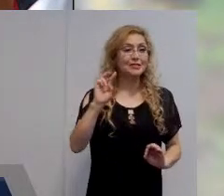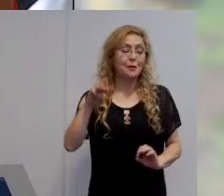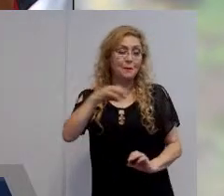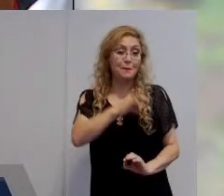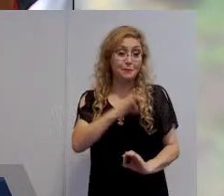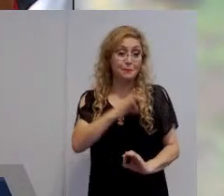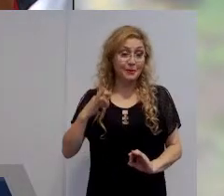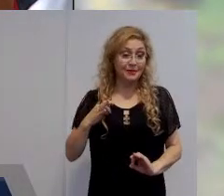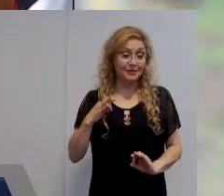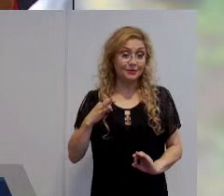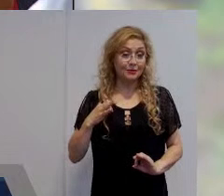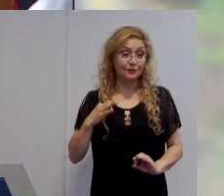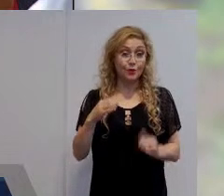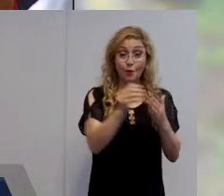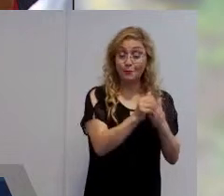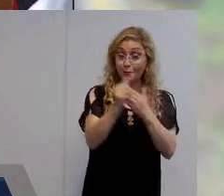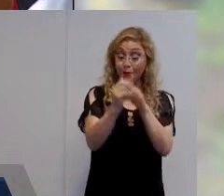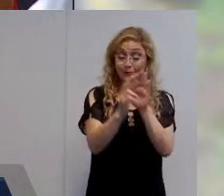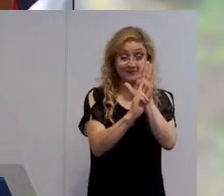organizations,